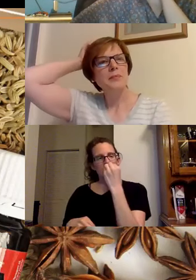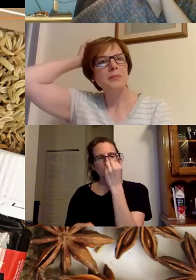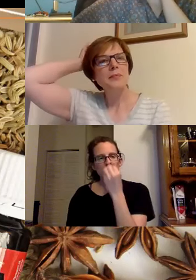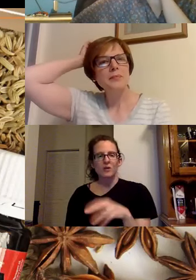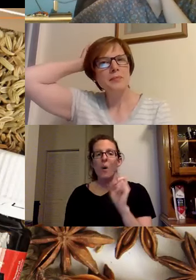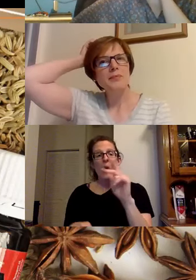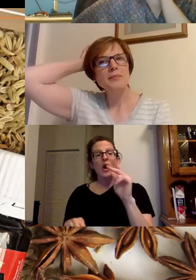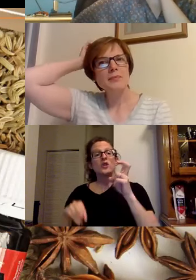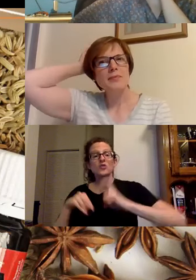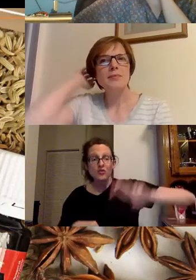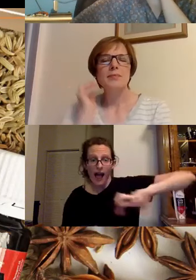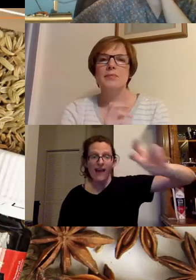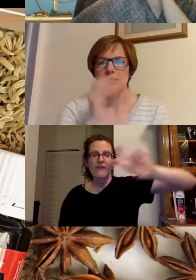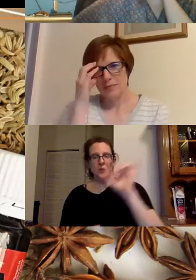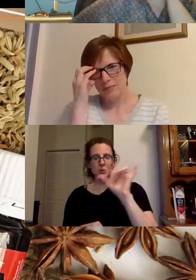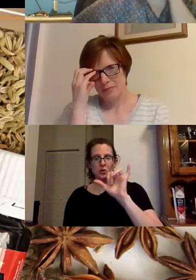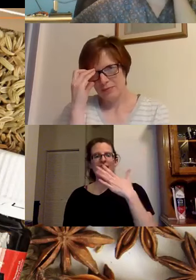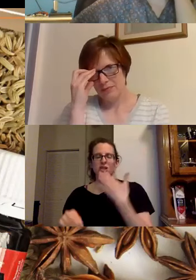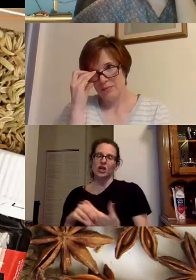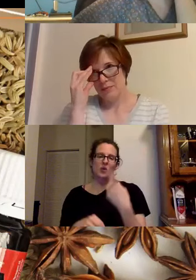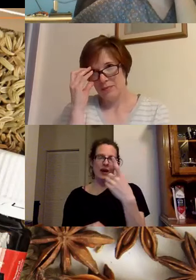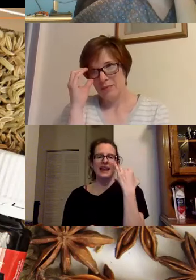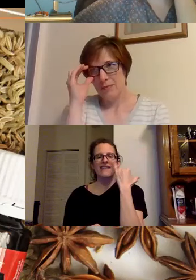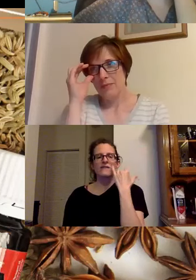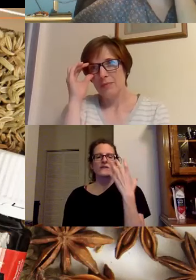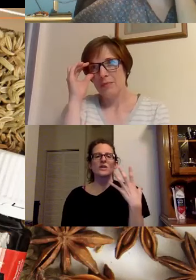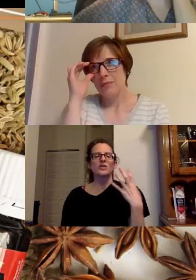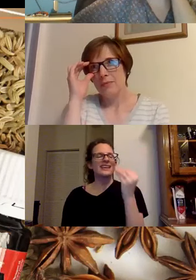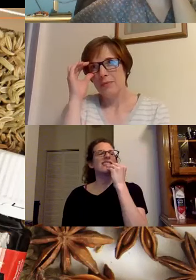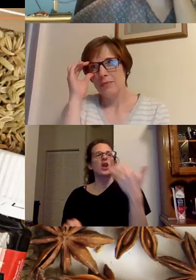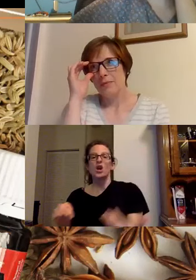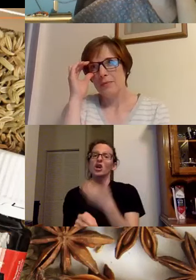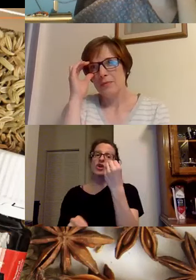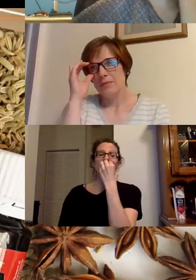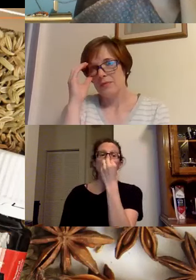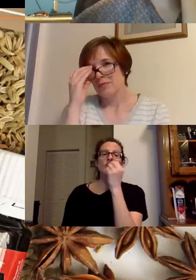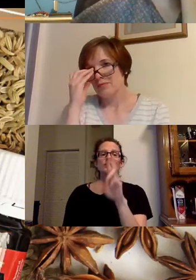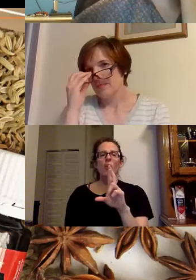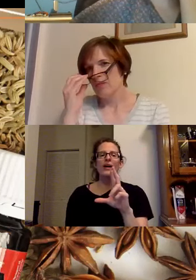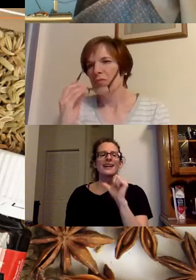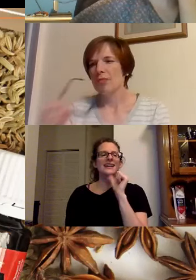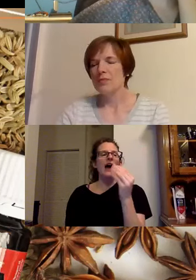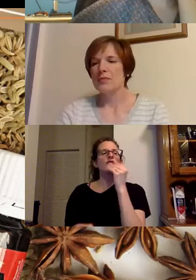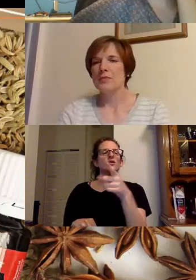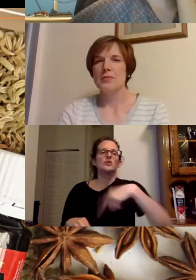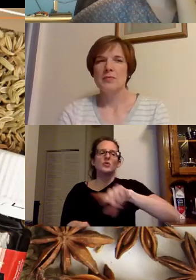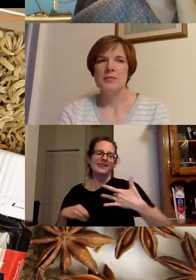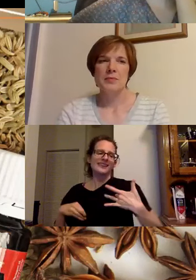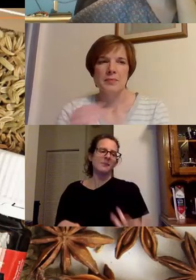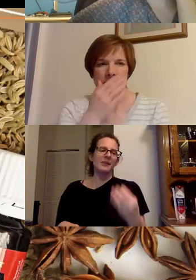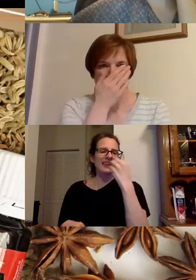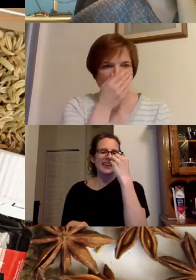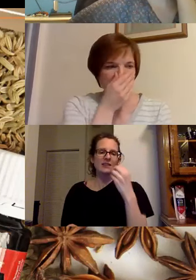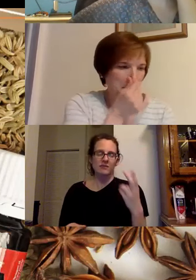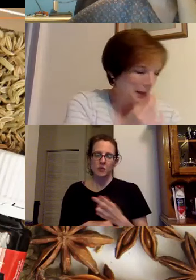too. Digize is one, like if you're going to be eating new foods or maybe eating things you don't normally eat, you want to keep some